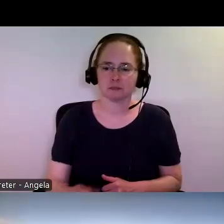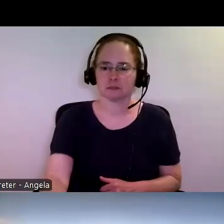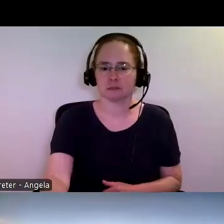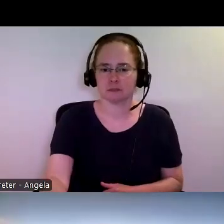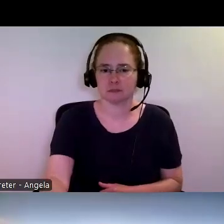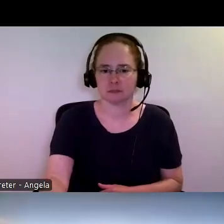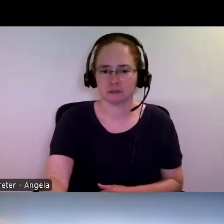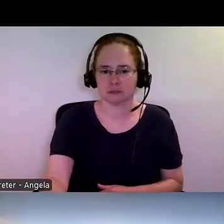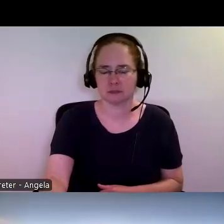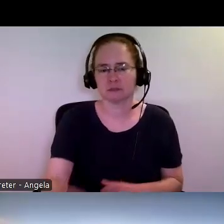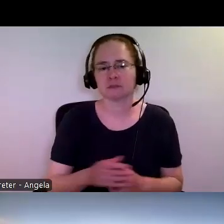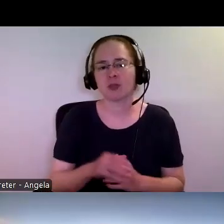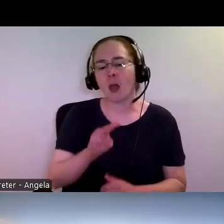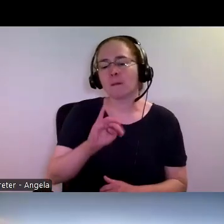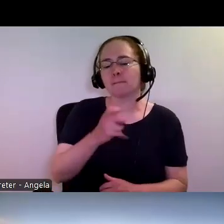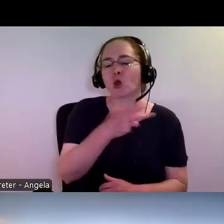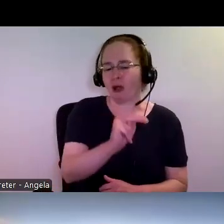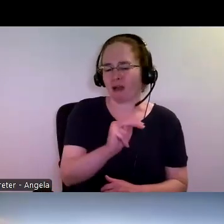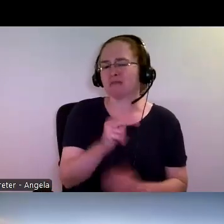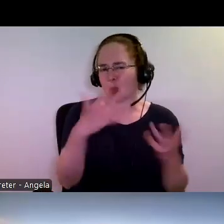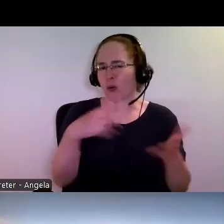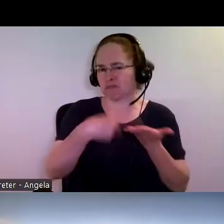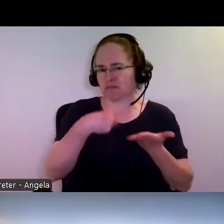Miran already spoke about